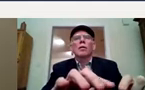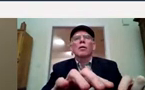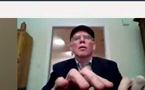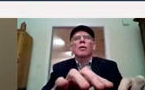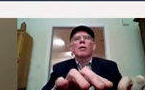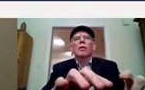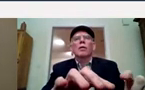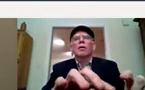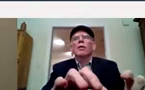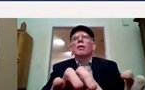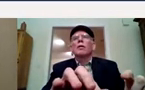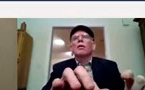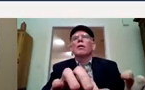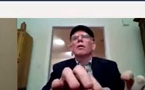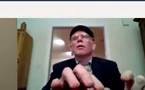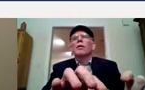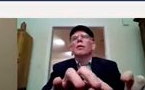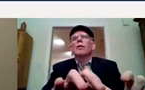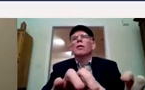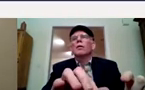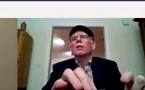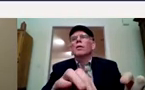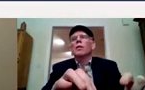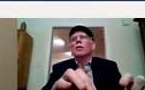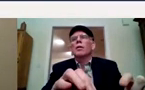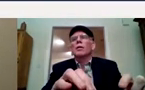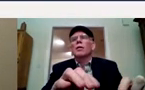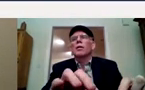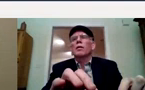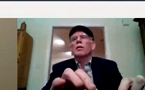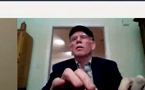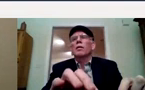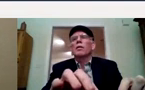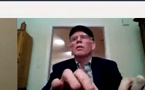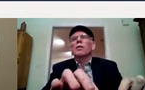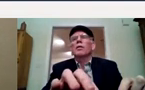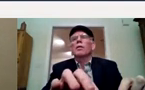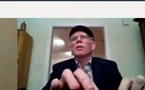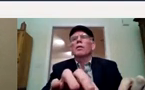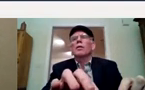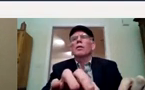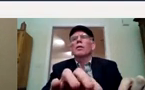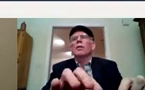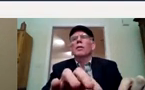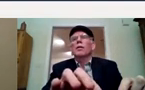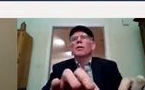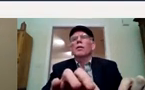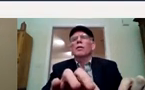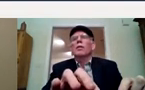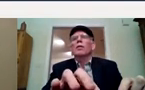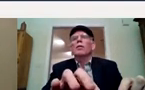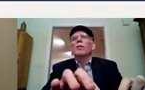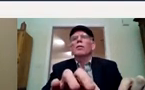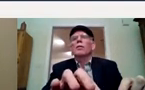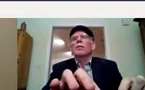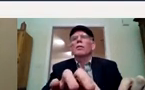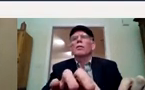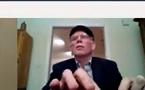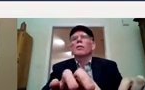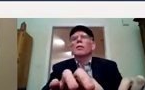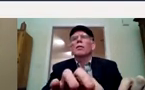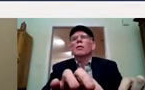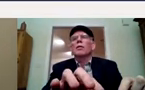Almost last. I'm not going to go through all this. These are a series of bullets, provisions, excerpts